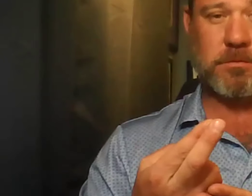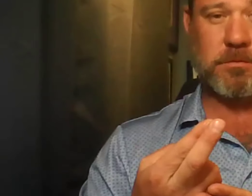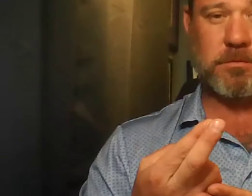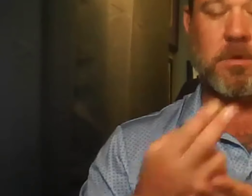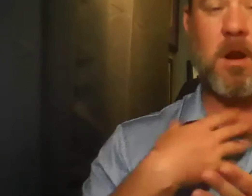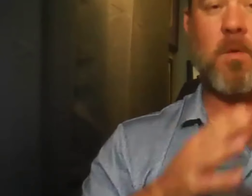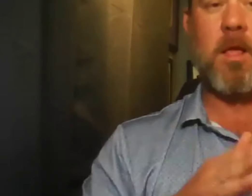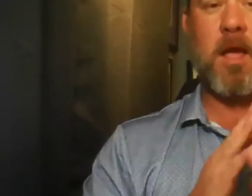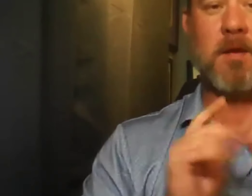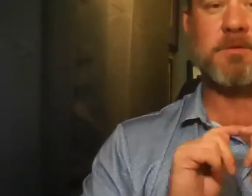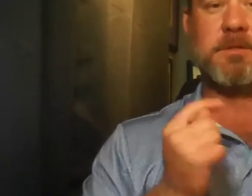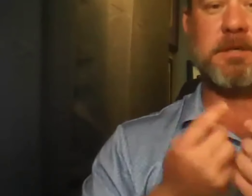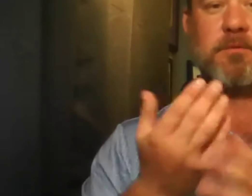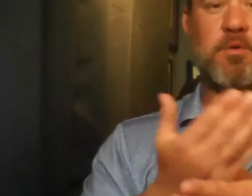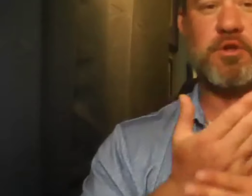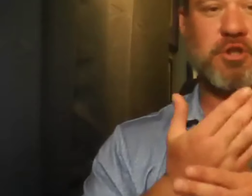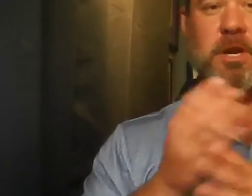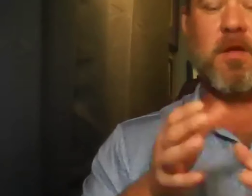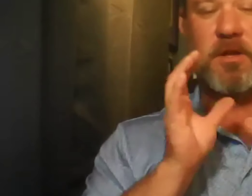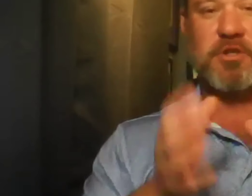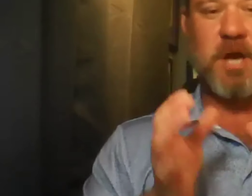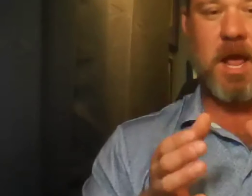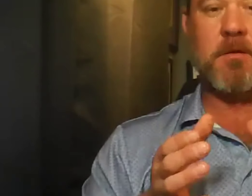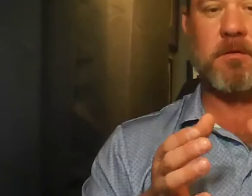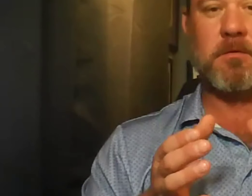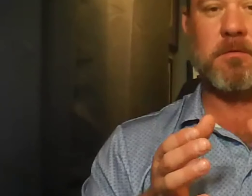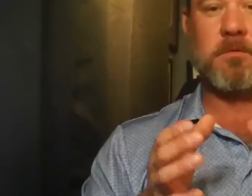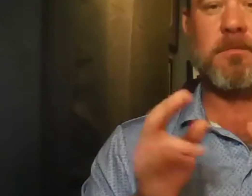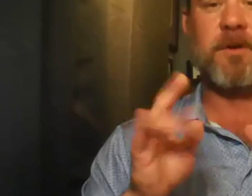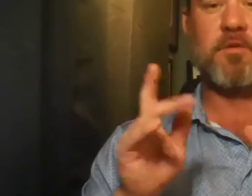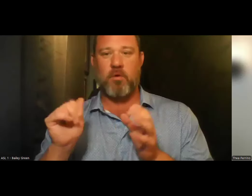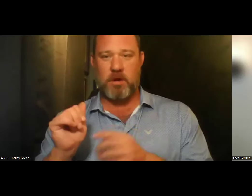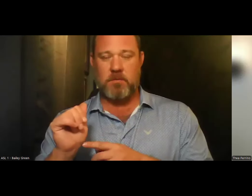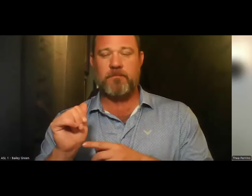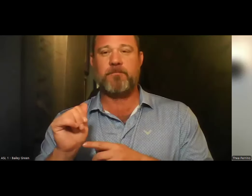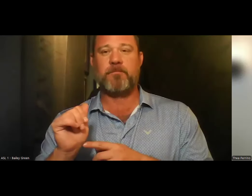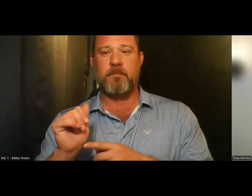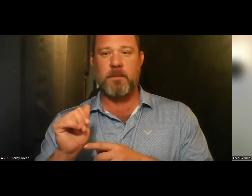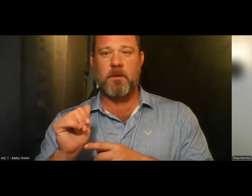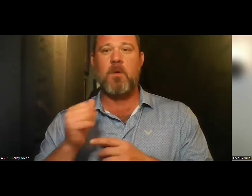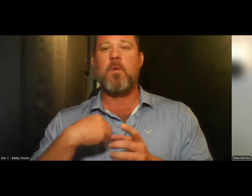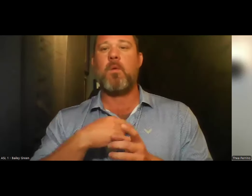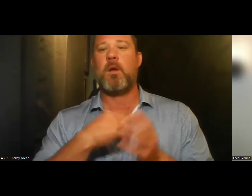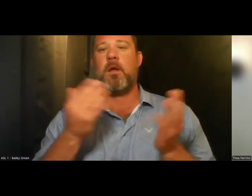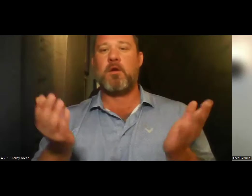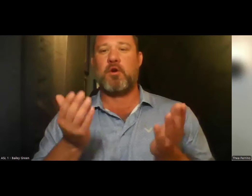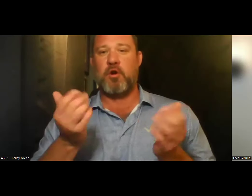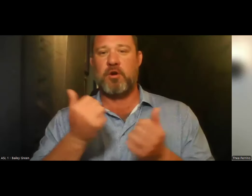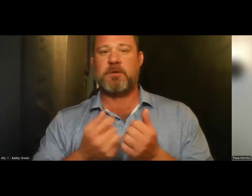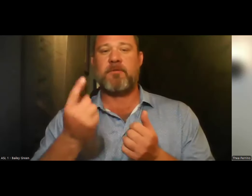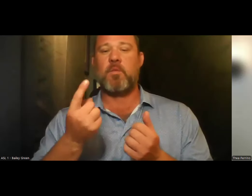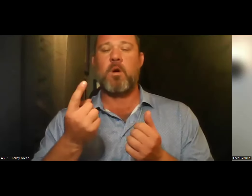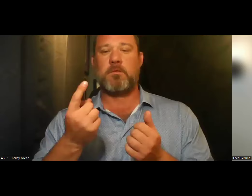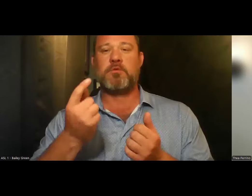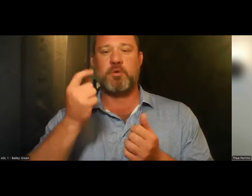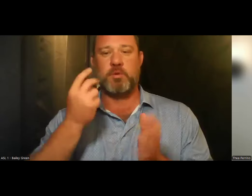ask the team to share that in the chat. Thank you so much, Victoria. We encourage everyone to bookmark